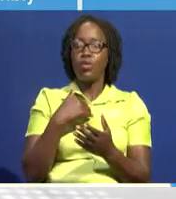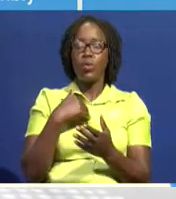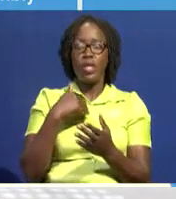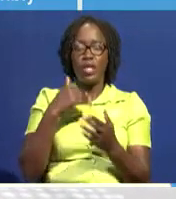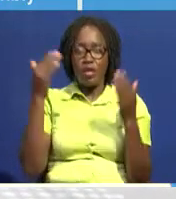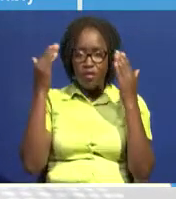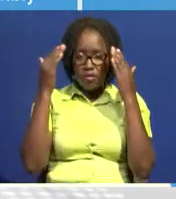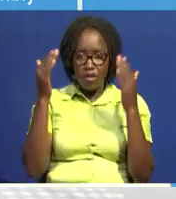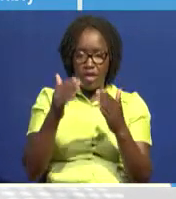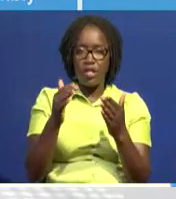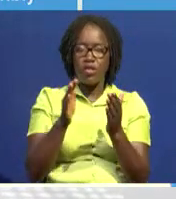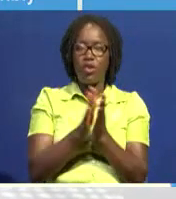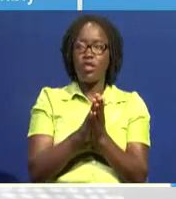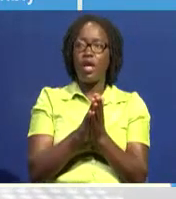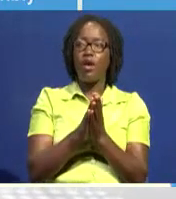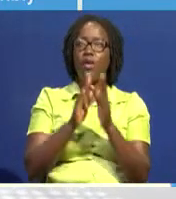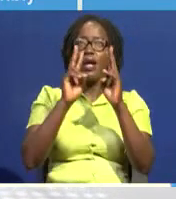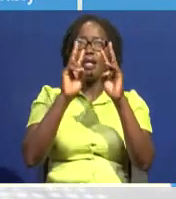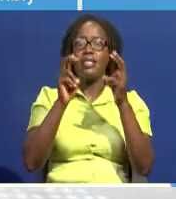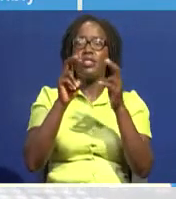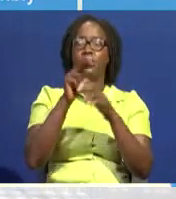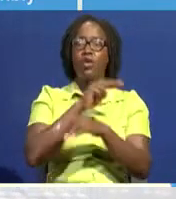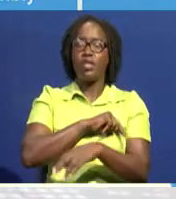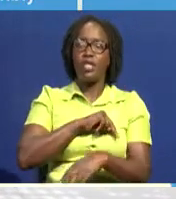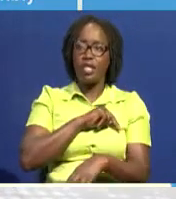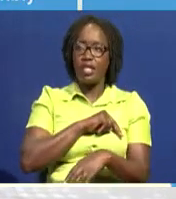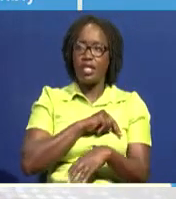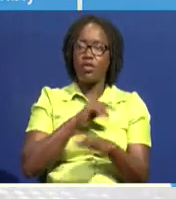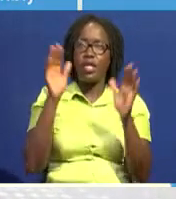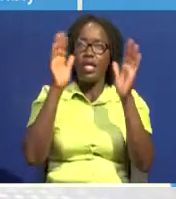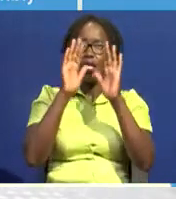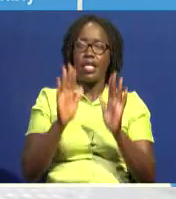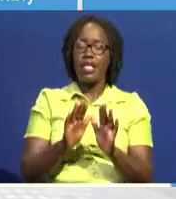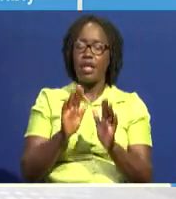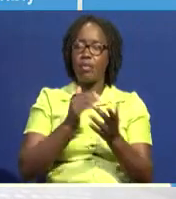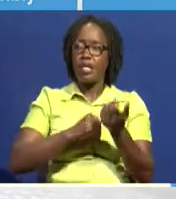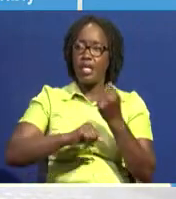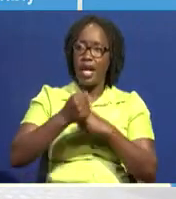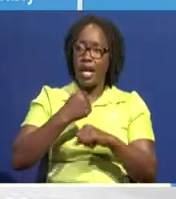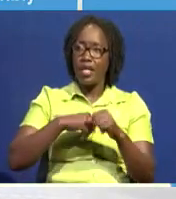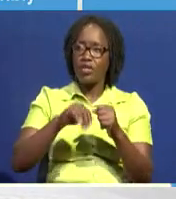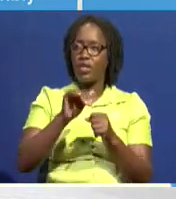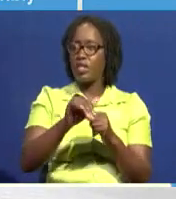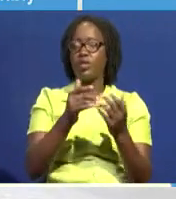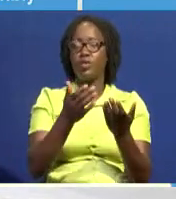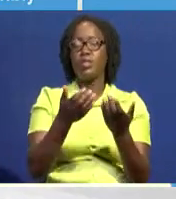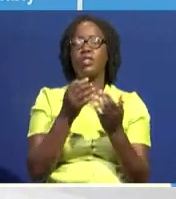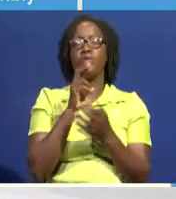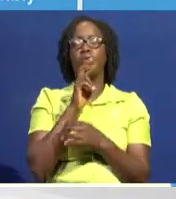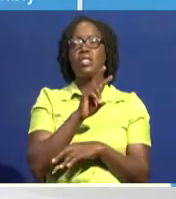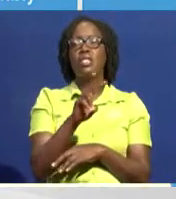our nature-based solutions to the climate crisis action that we need to see.